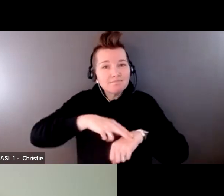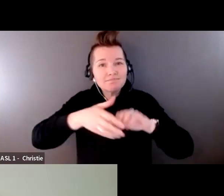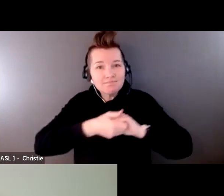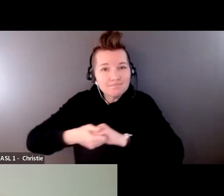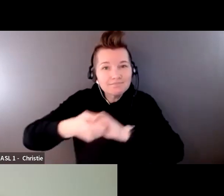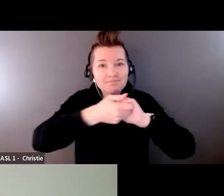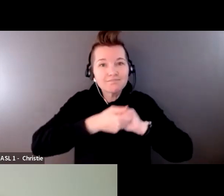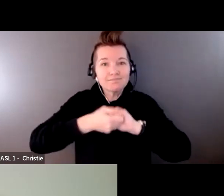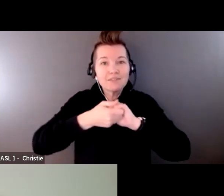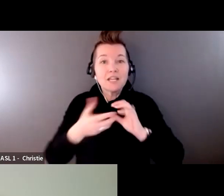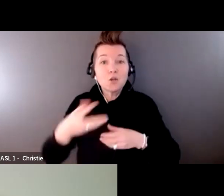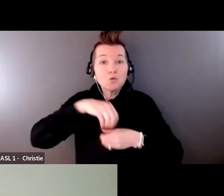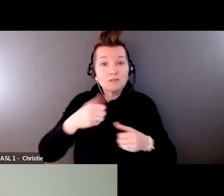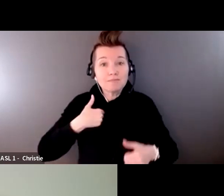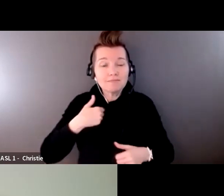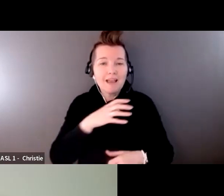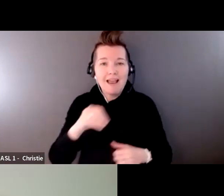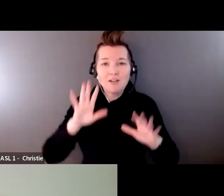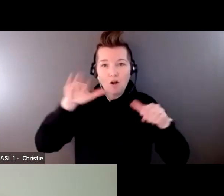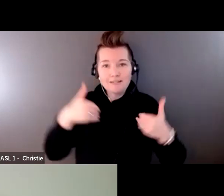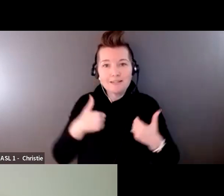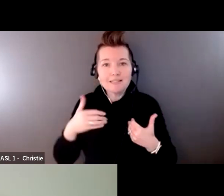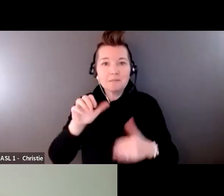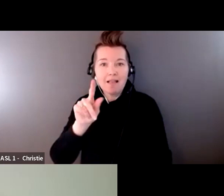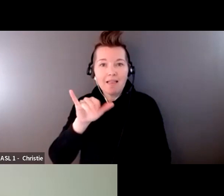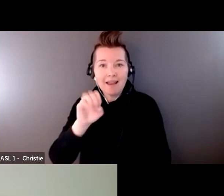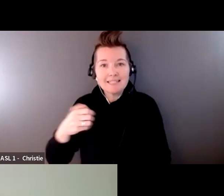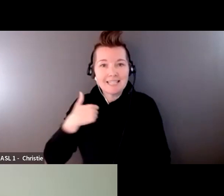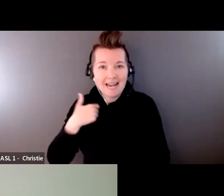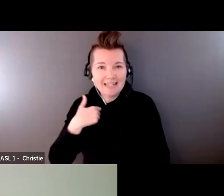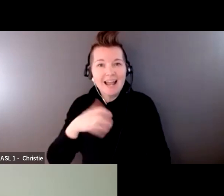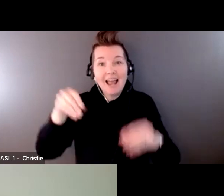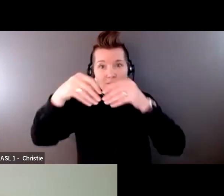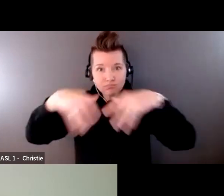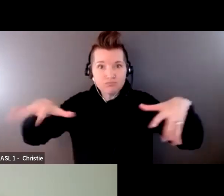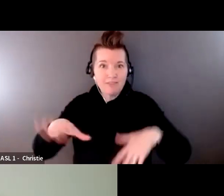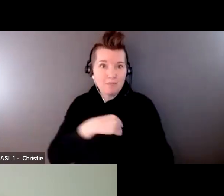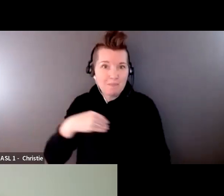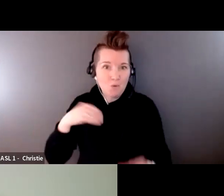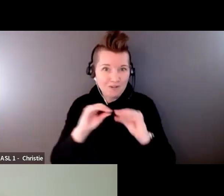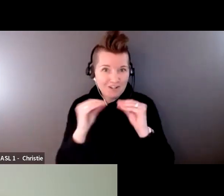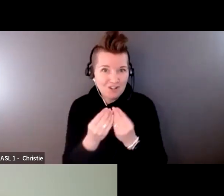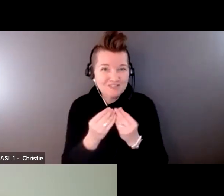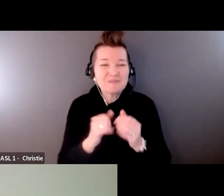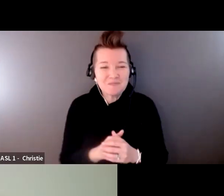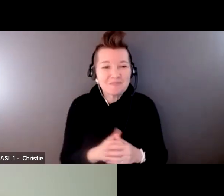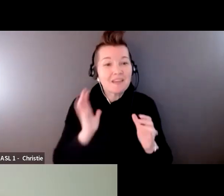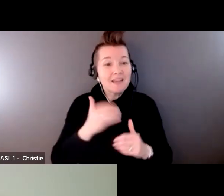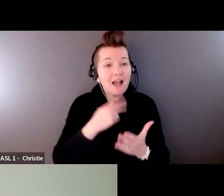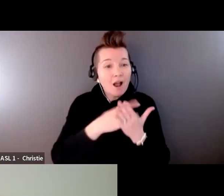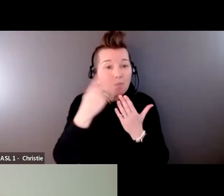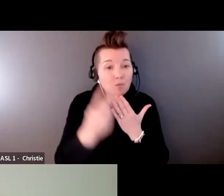Canada and the Autism Alliance of Canada and their member organizations. And it is a free program designed to increase the labor